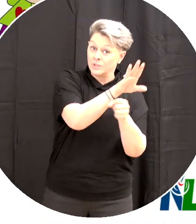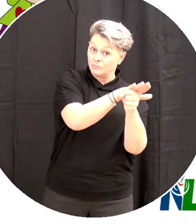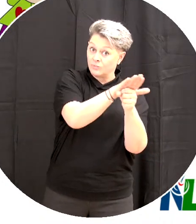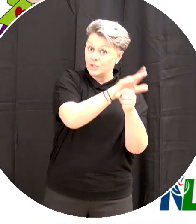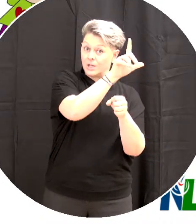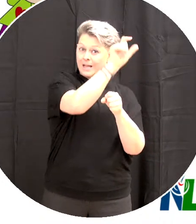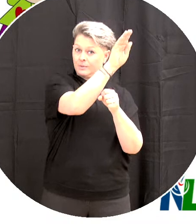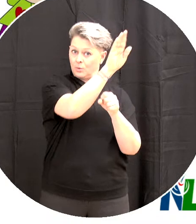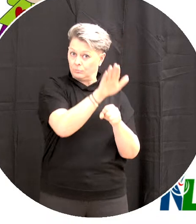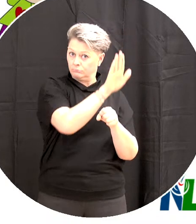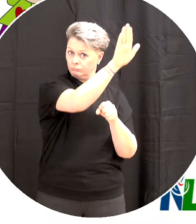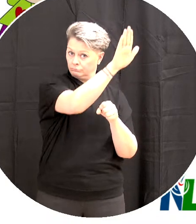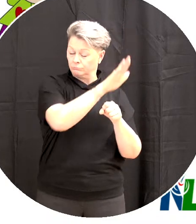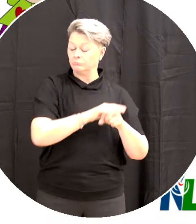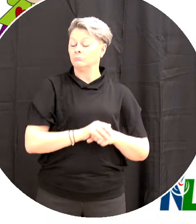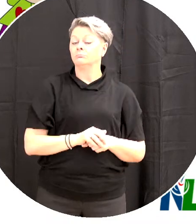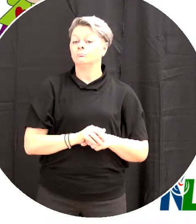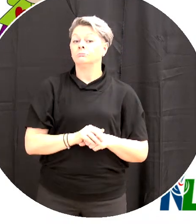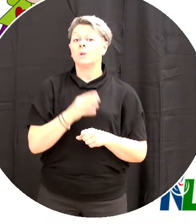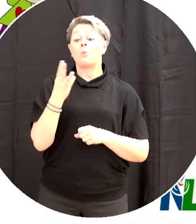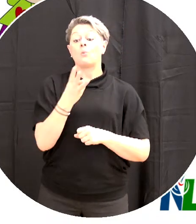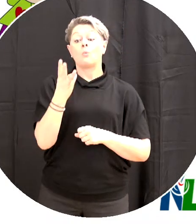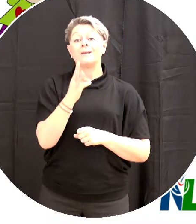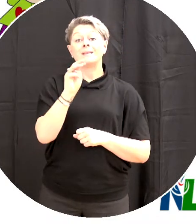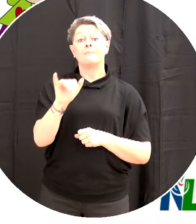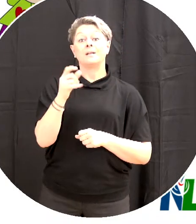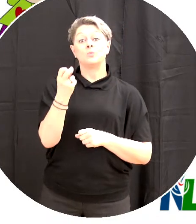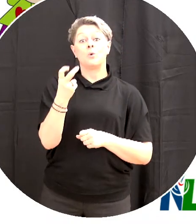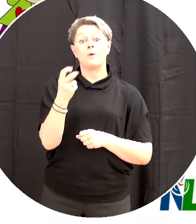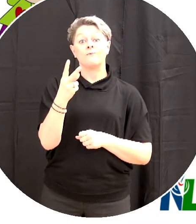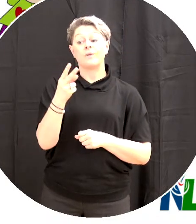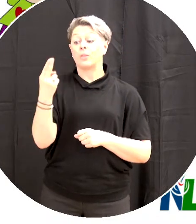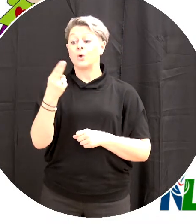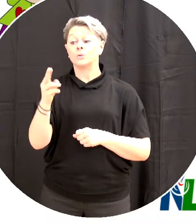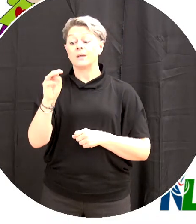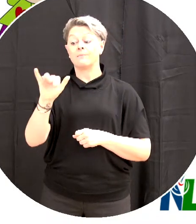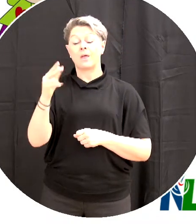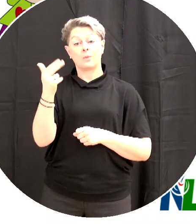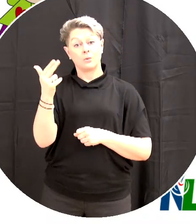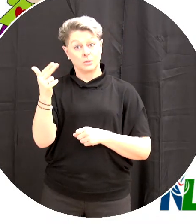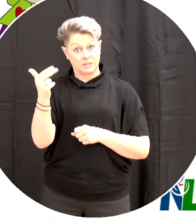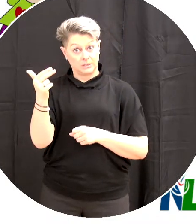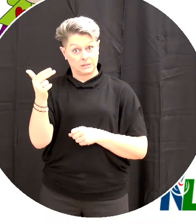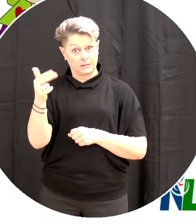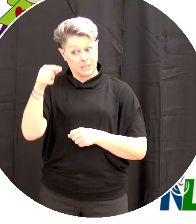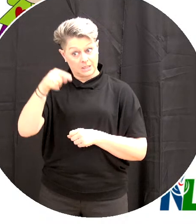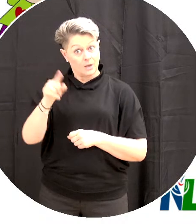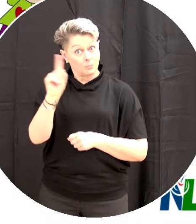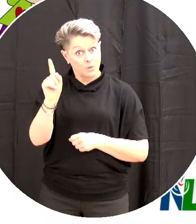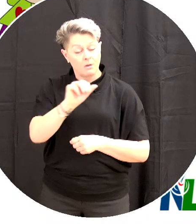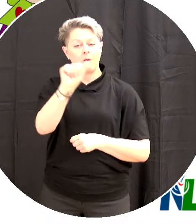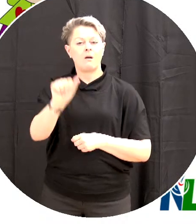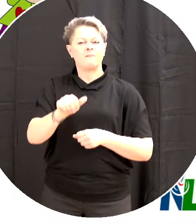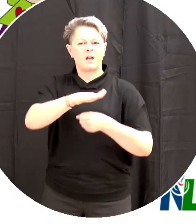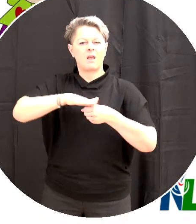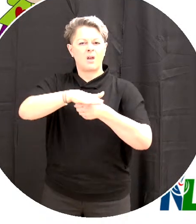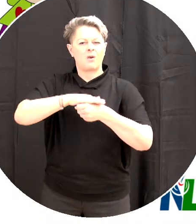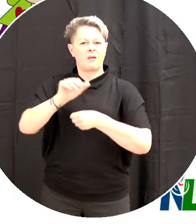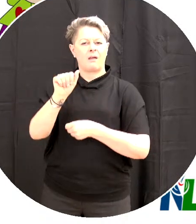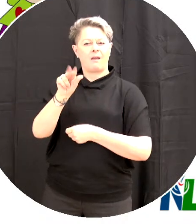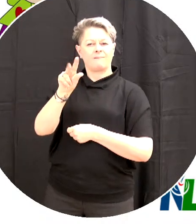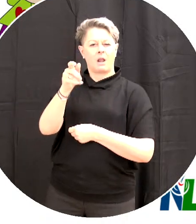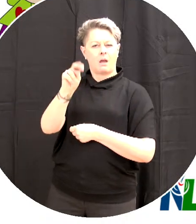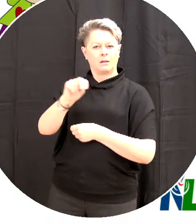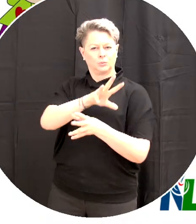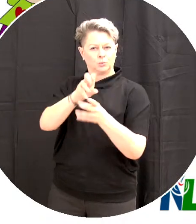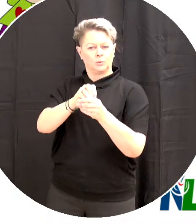Labrador. On Wednesday, May the 12th, and Thursday, May 13th, for Avalon Region, which includes St.